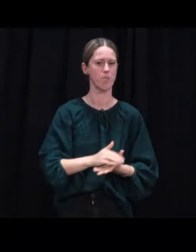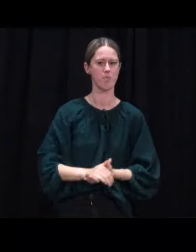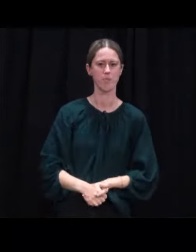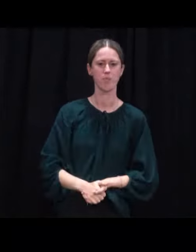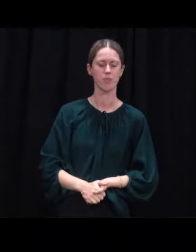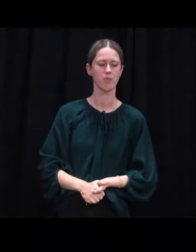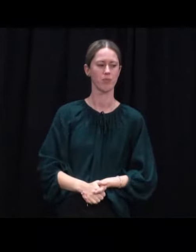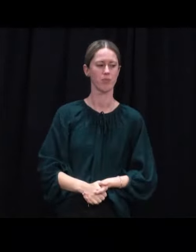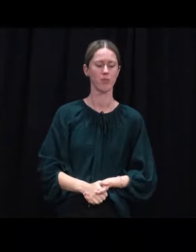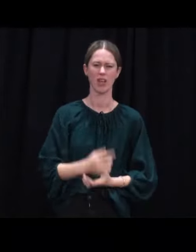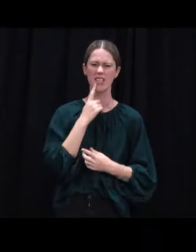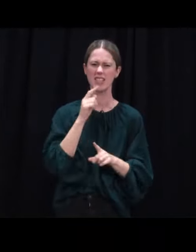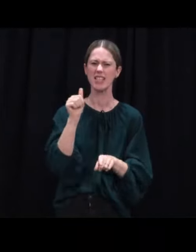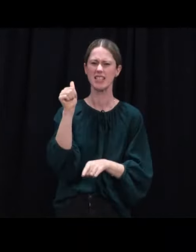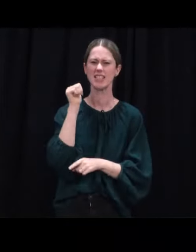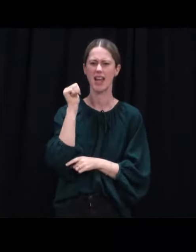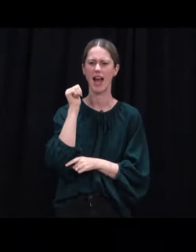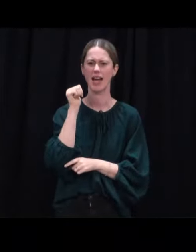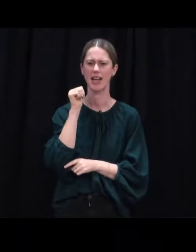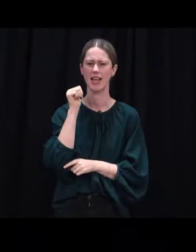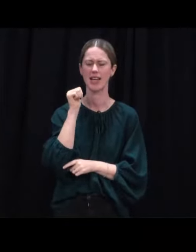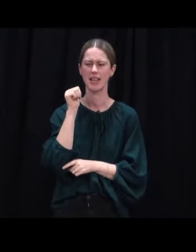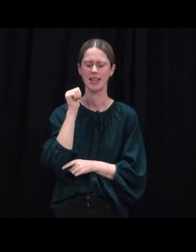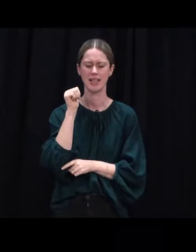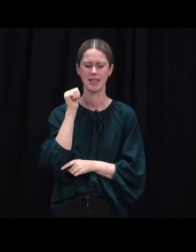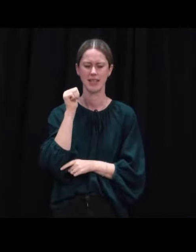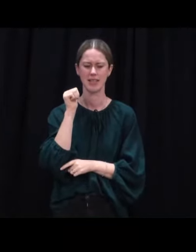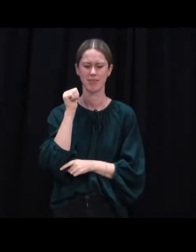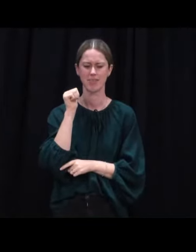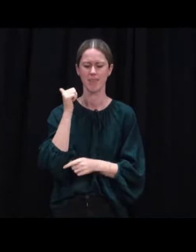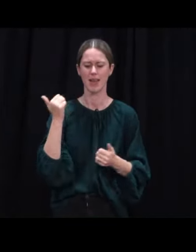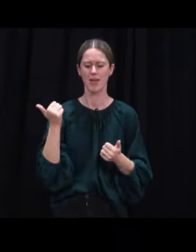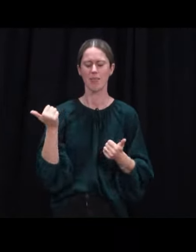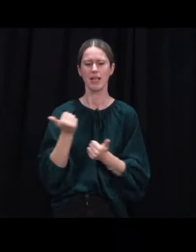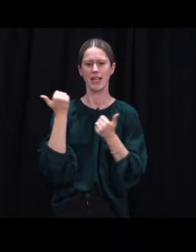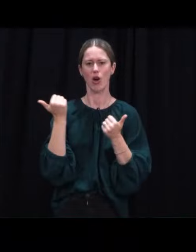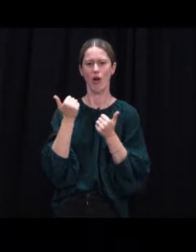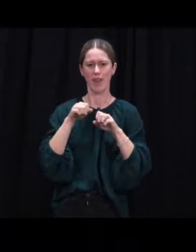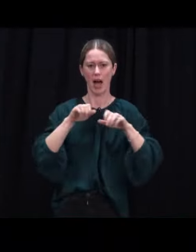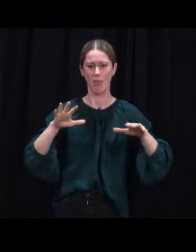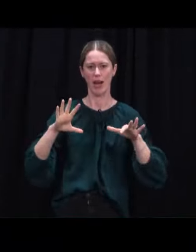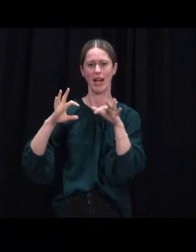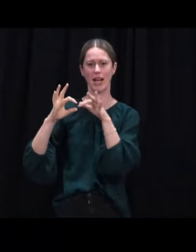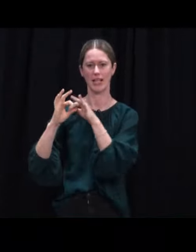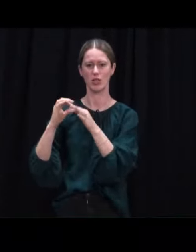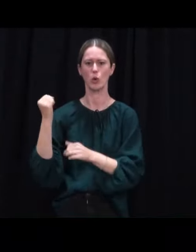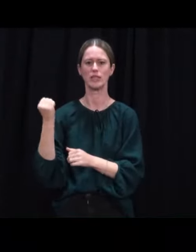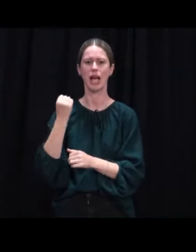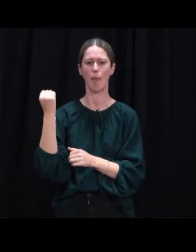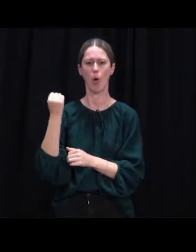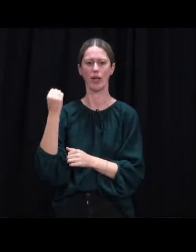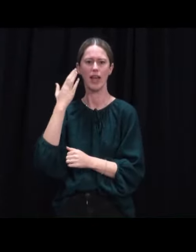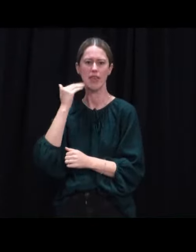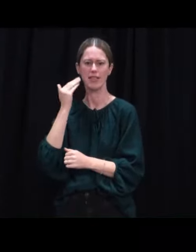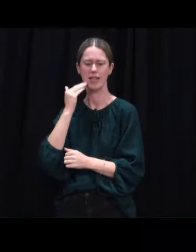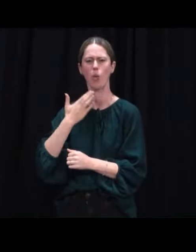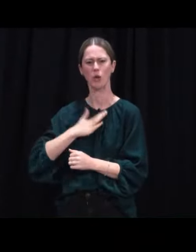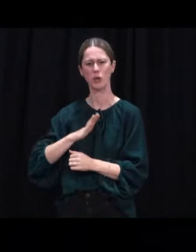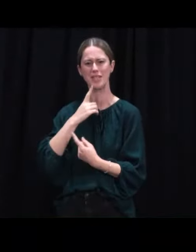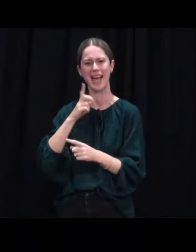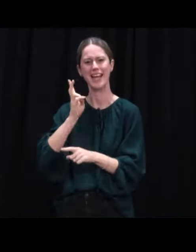yesterday, a large proportion of the cases in the outbreak are of Samoan ethnicity. So I would like to reiterate my shout out of